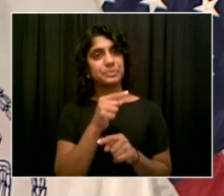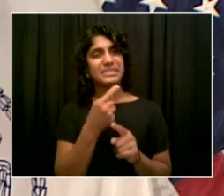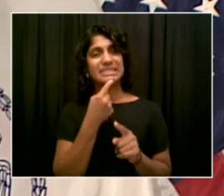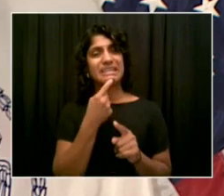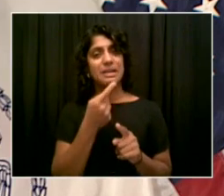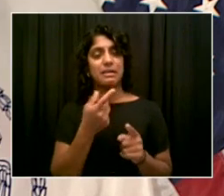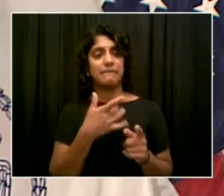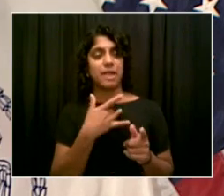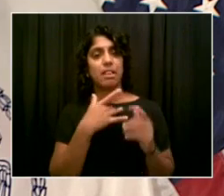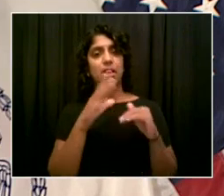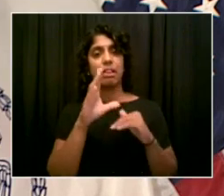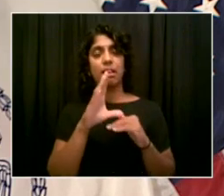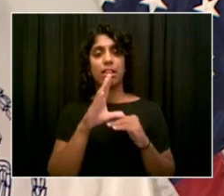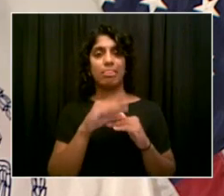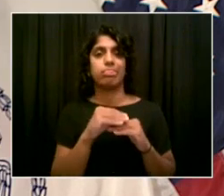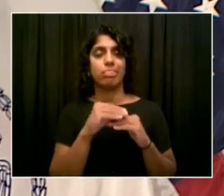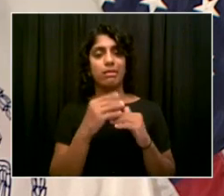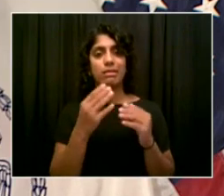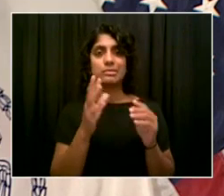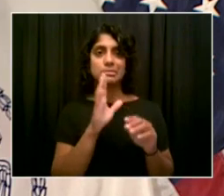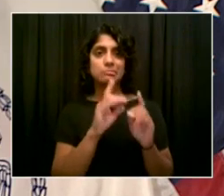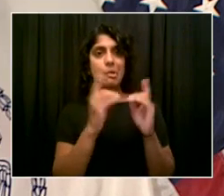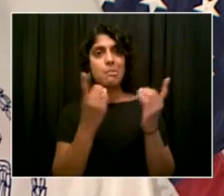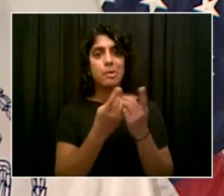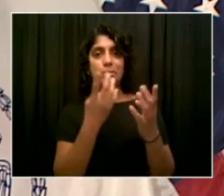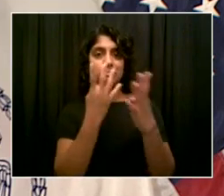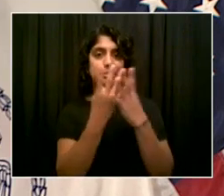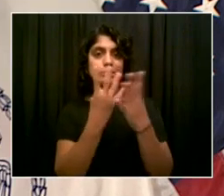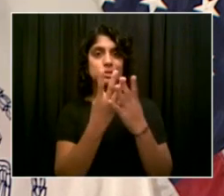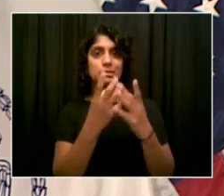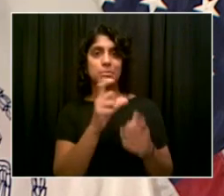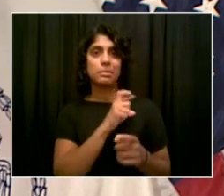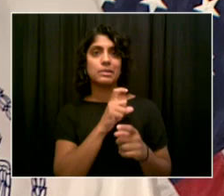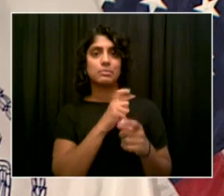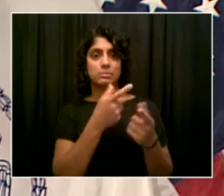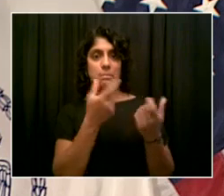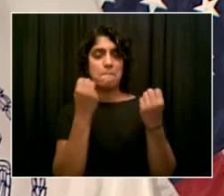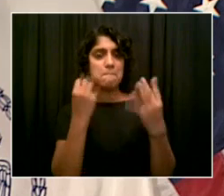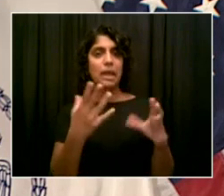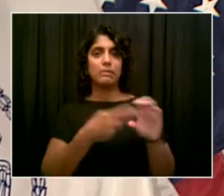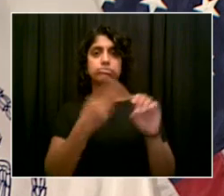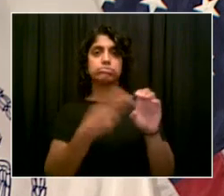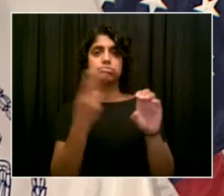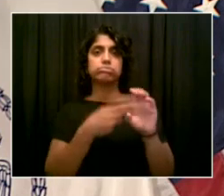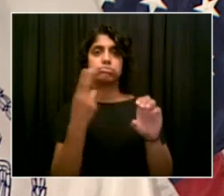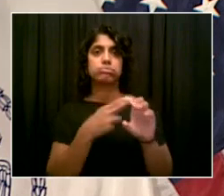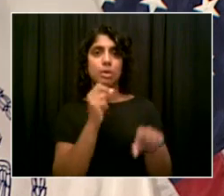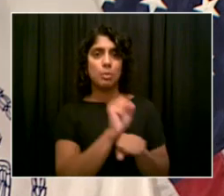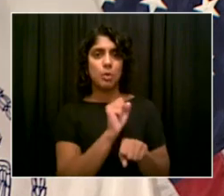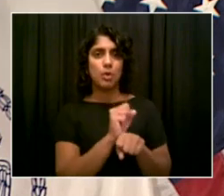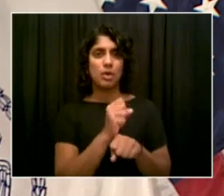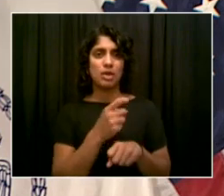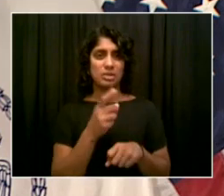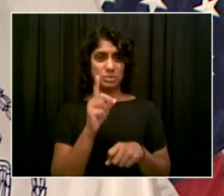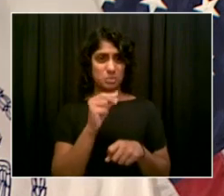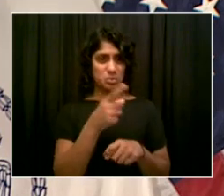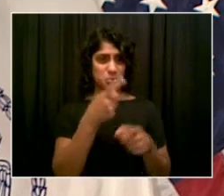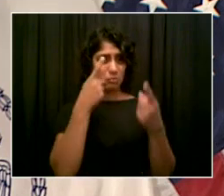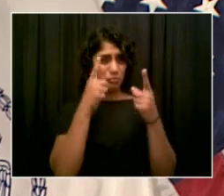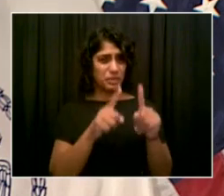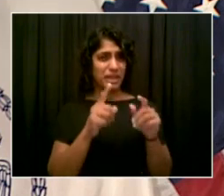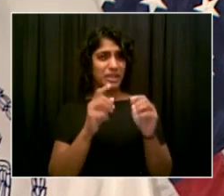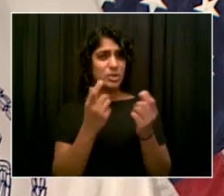correction officers, and if so, what needs to be done to fix it? Julia, look, it's a tough job, and it's been a tough